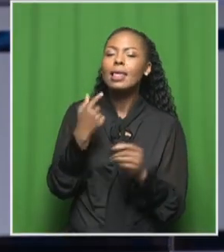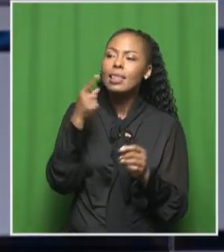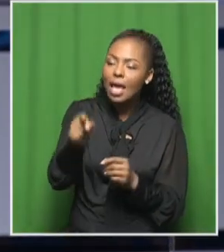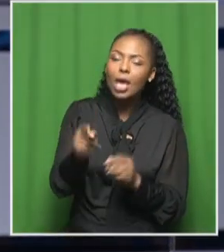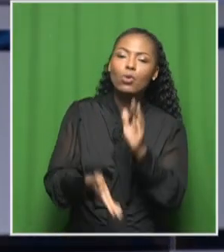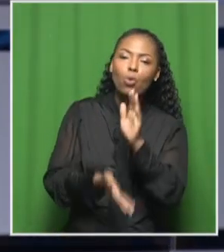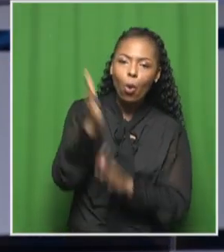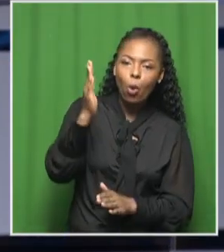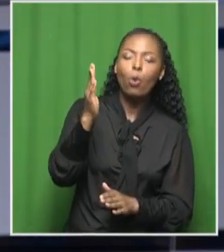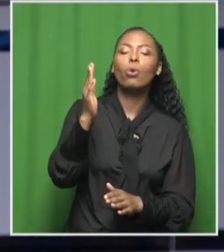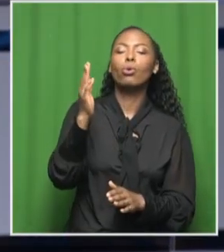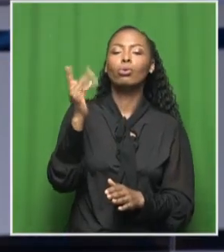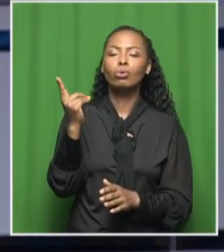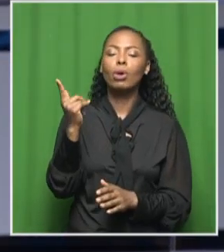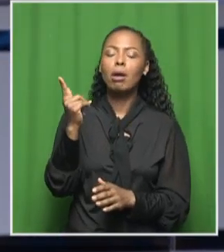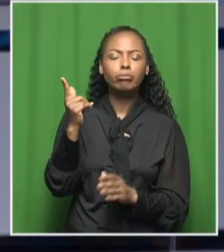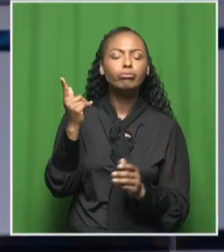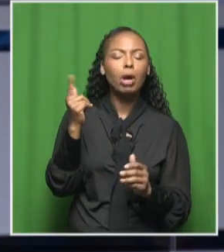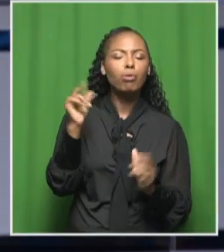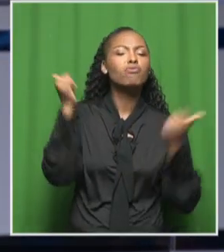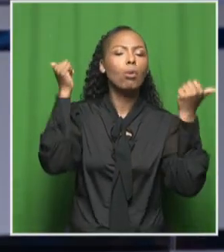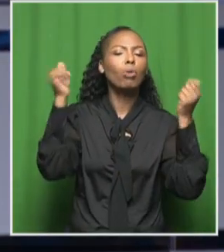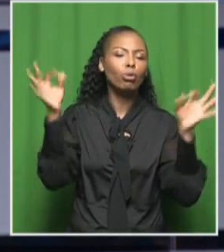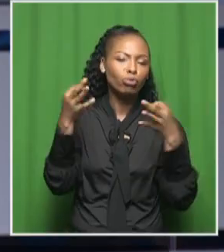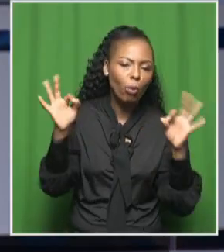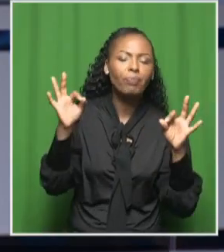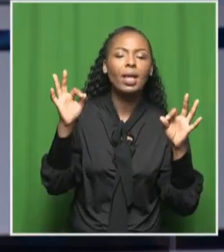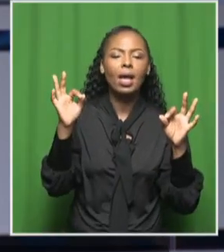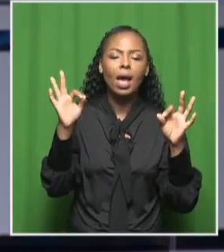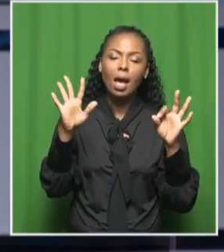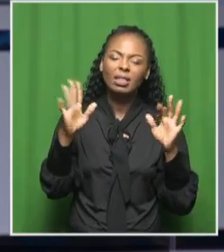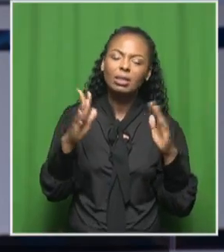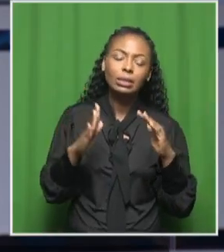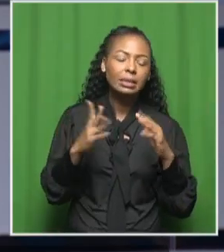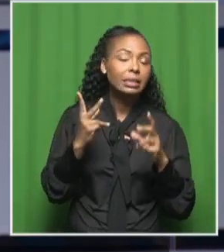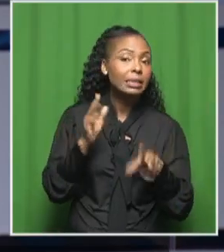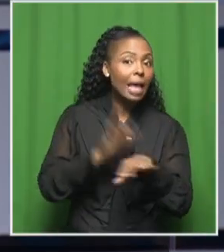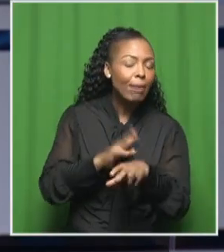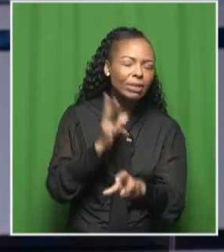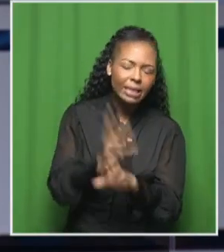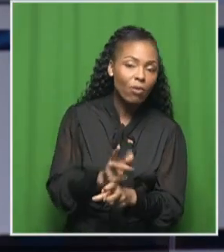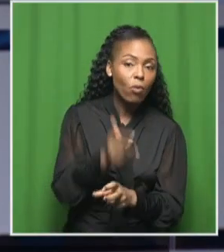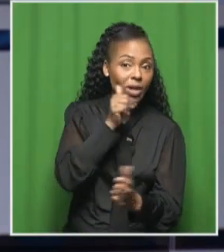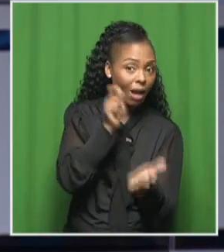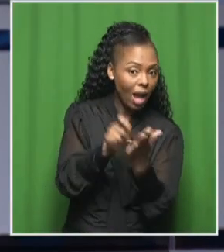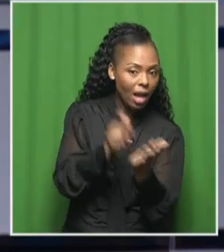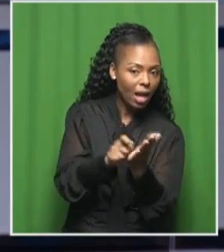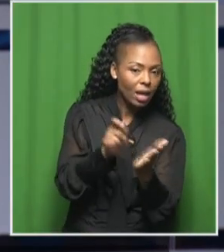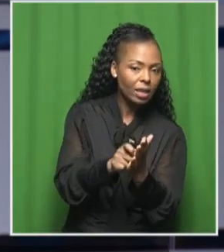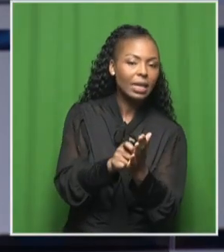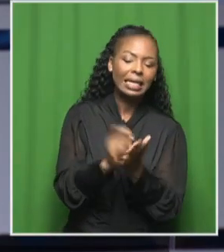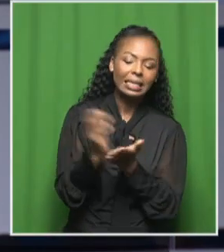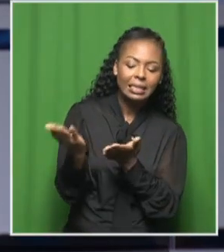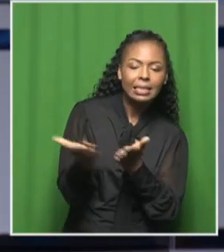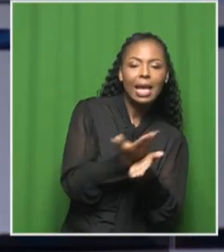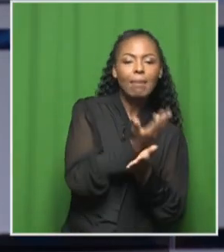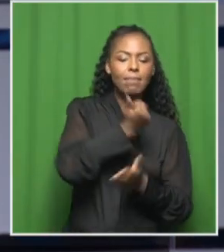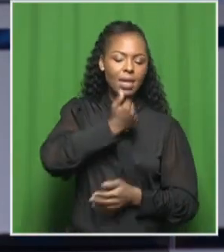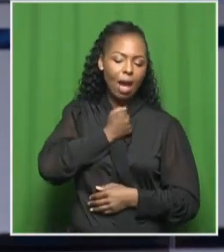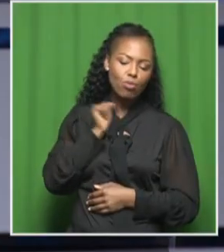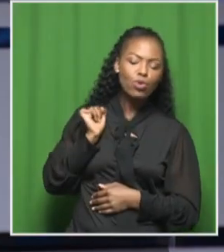Boomerang soundtrack. And it was a tough time when I wrote this song, but it was a song called Take Me, I'm Yours, which